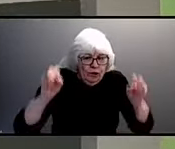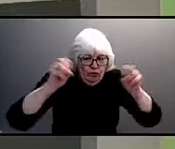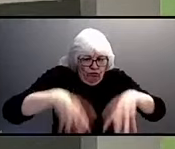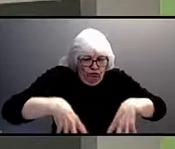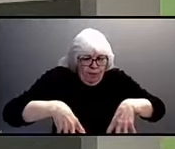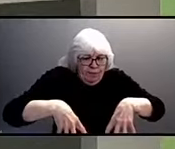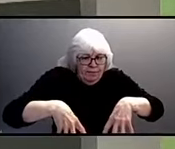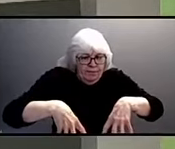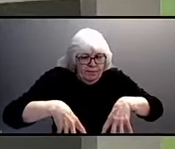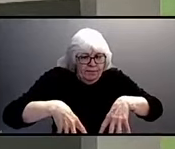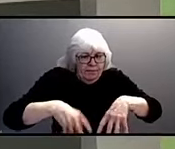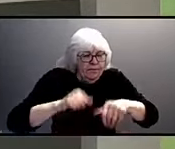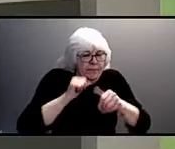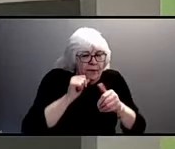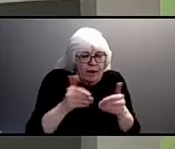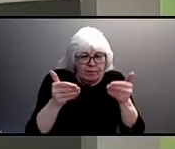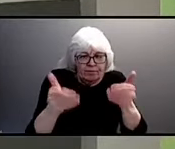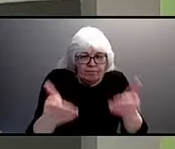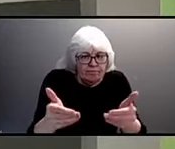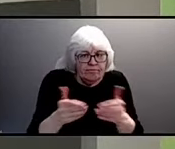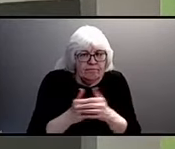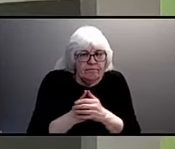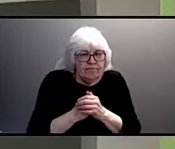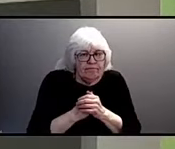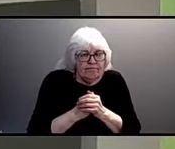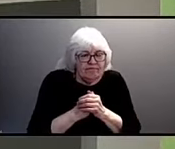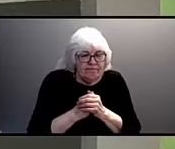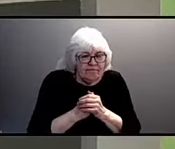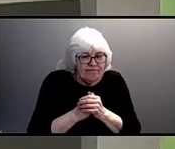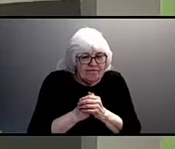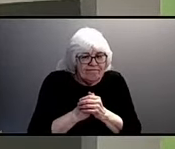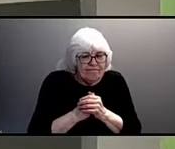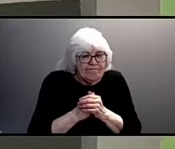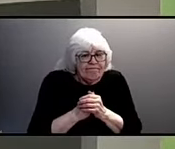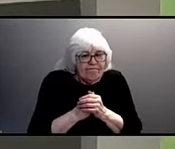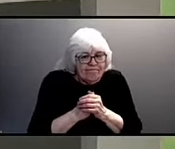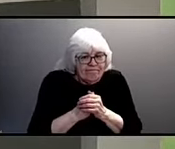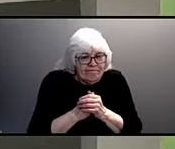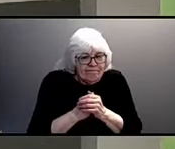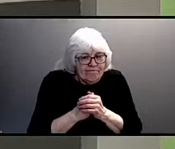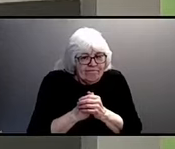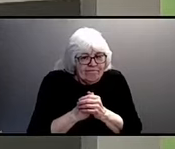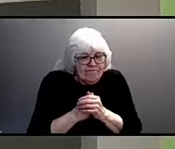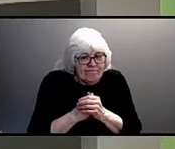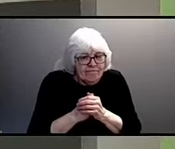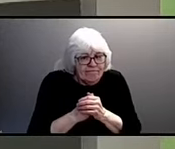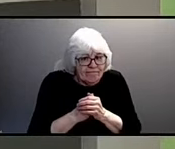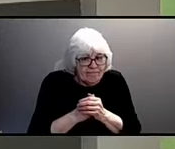to three. Yes, yeah, exactly. All right, thanks. Are there more questions in the room?